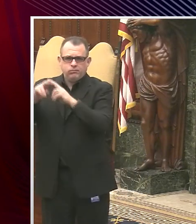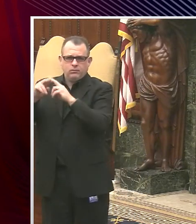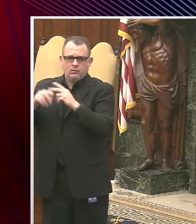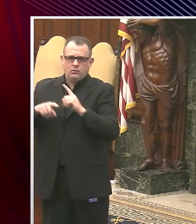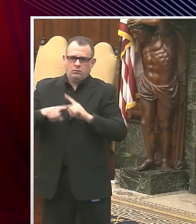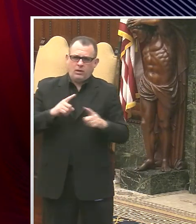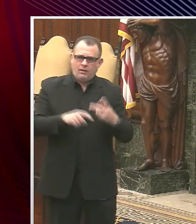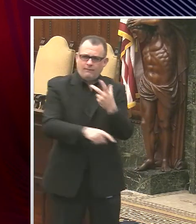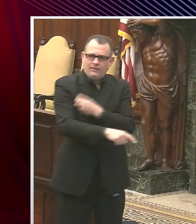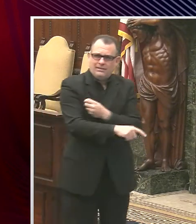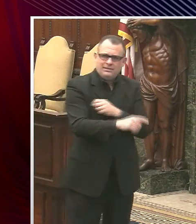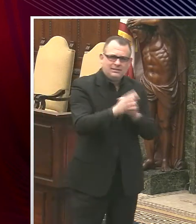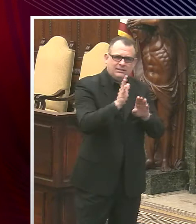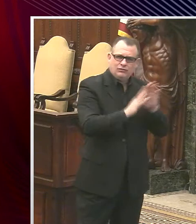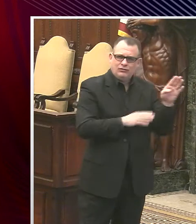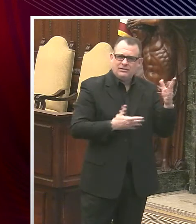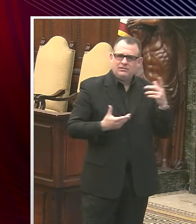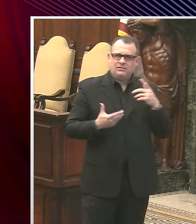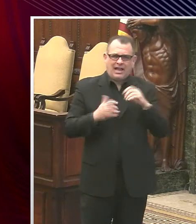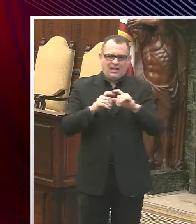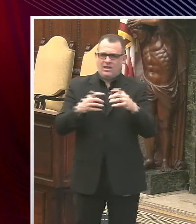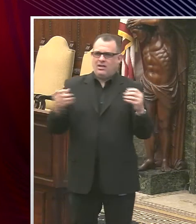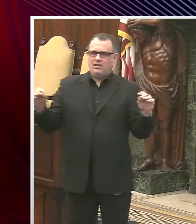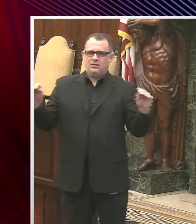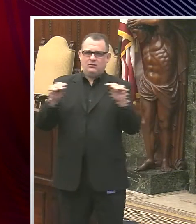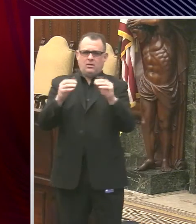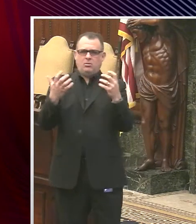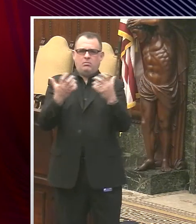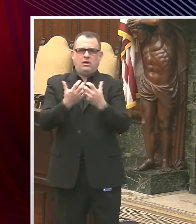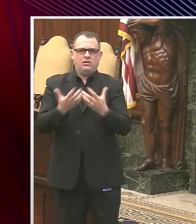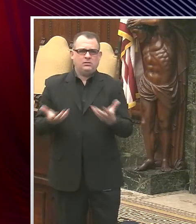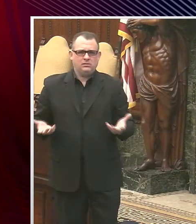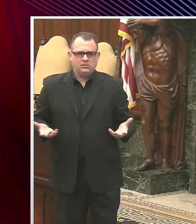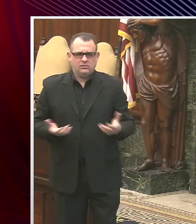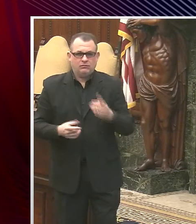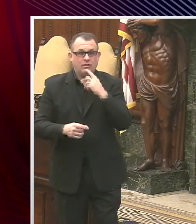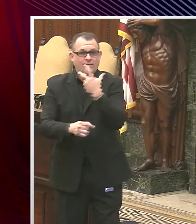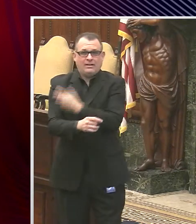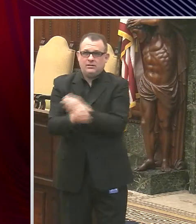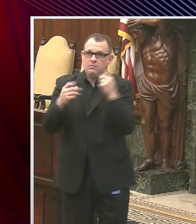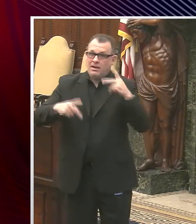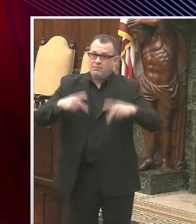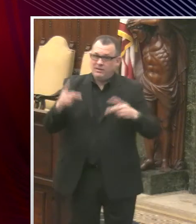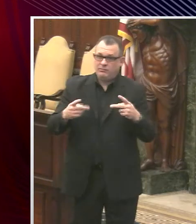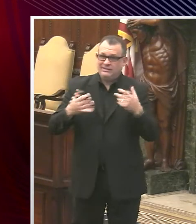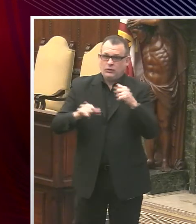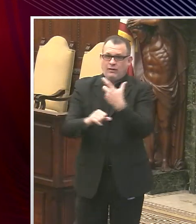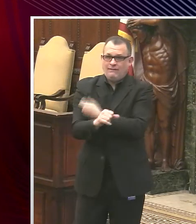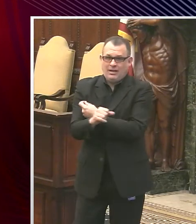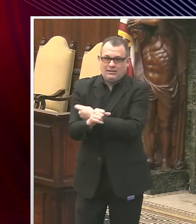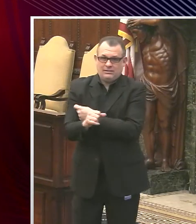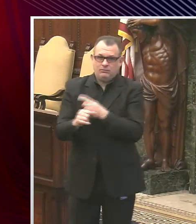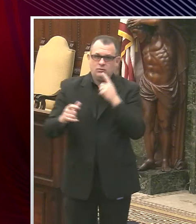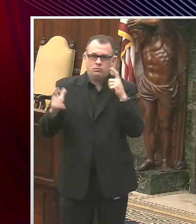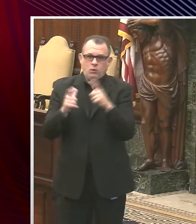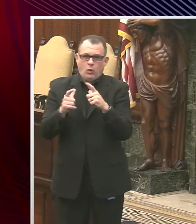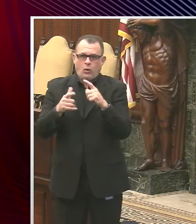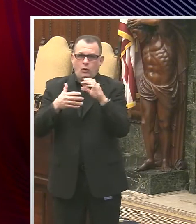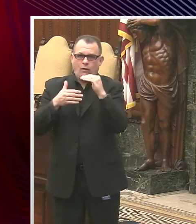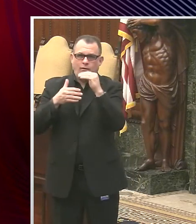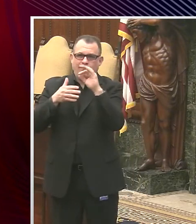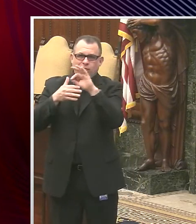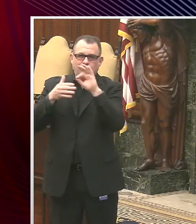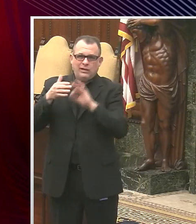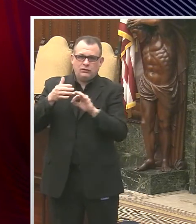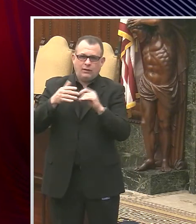increased? Well, we vaccinated a lot of people, but it was still vaccinated a fairly small fraction of the people,